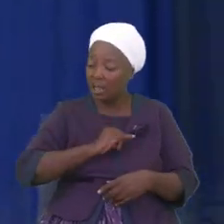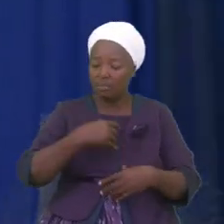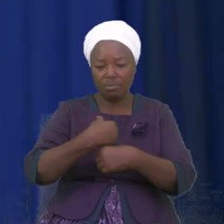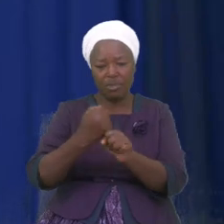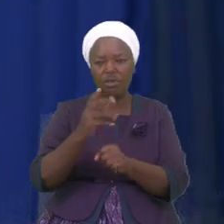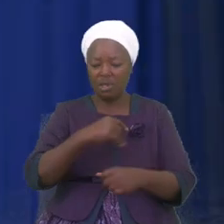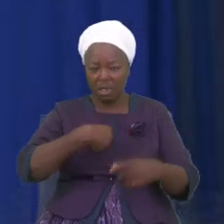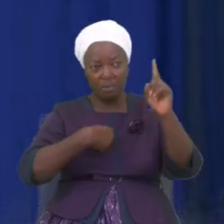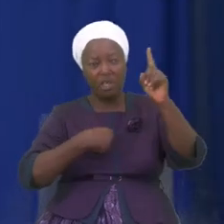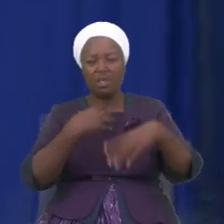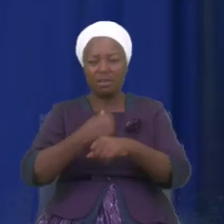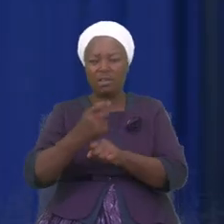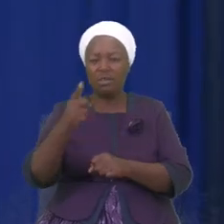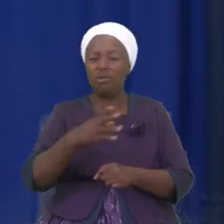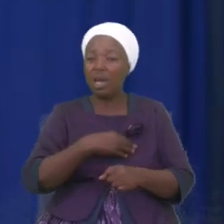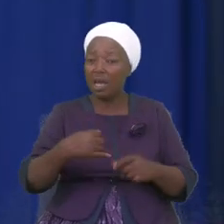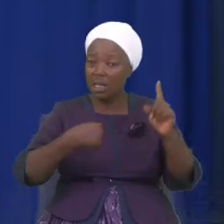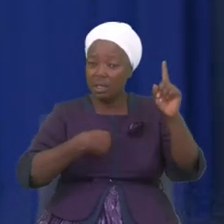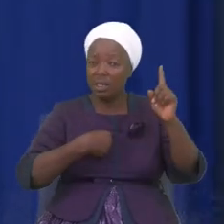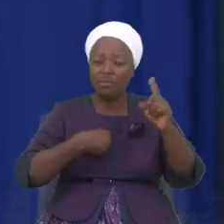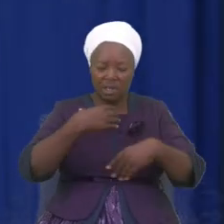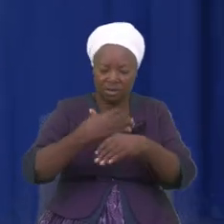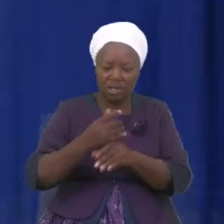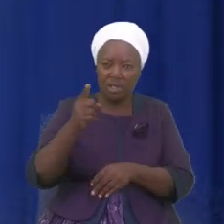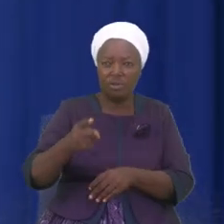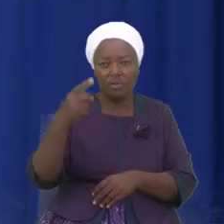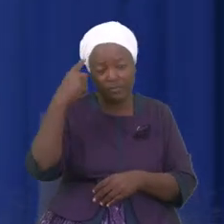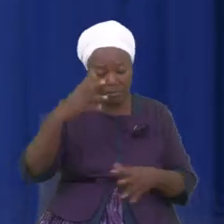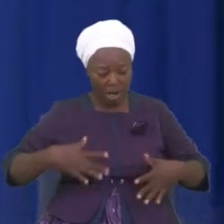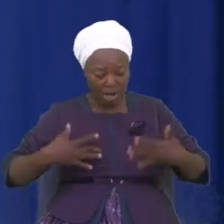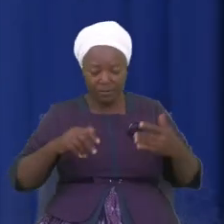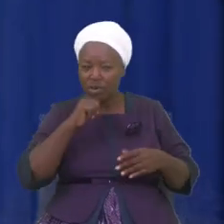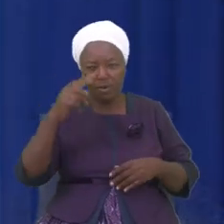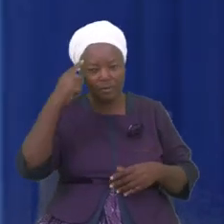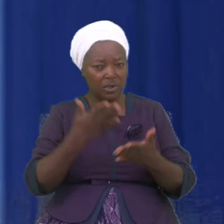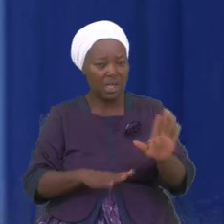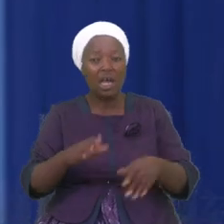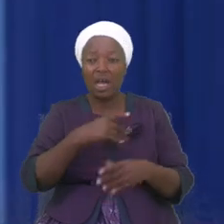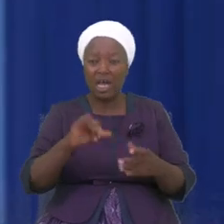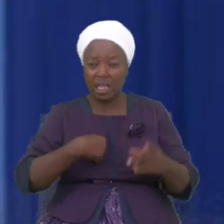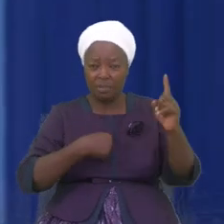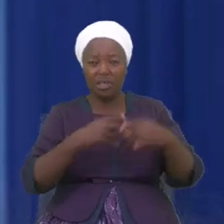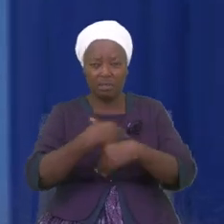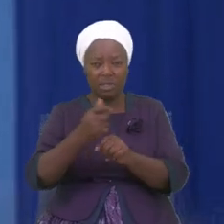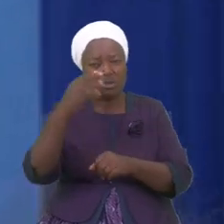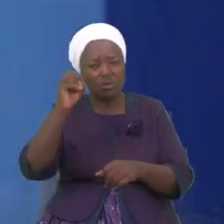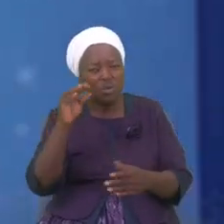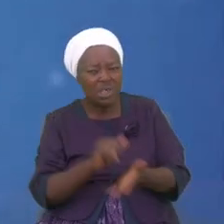I created you, and I created you for life, not for death. I created you so that